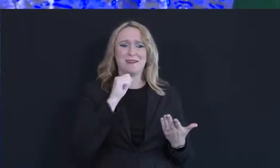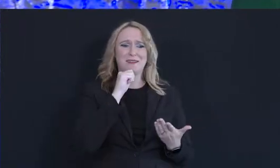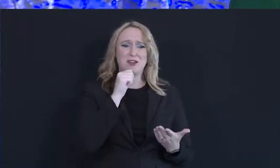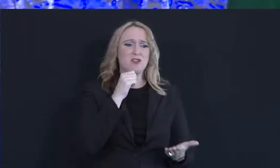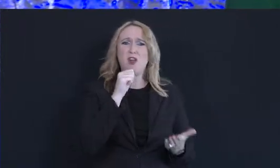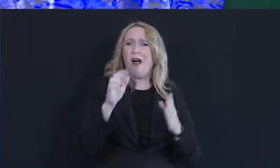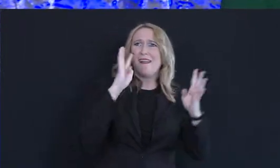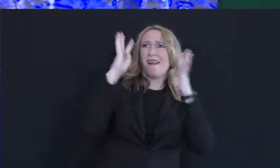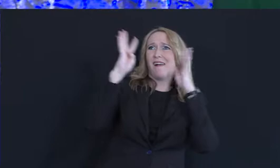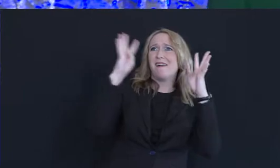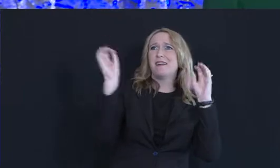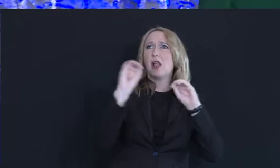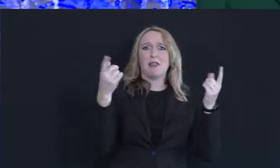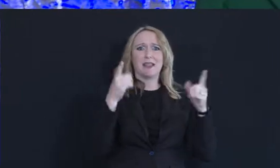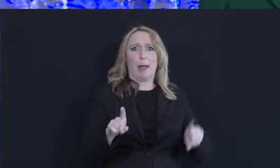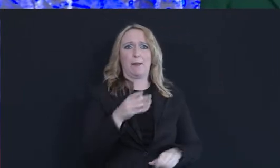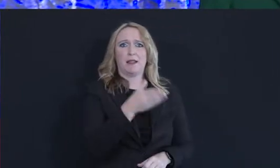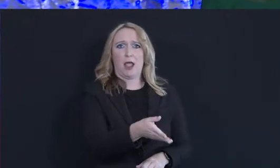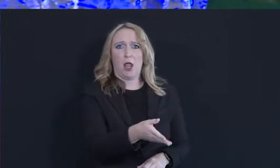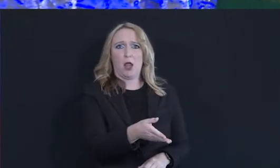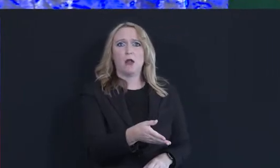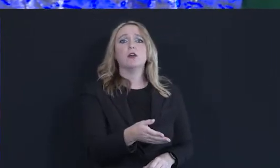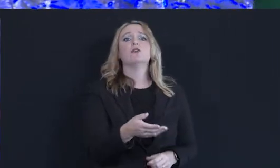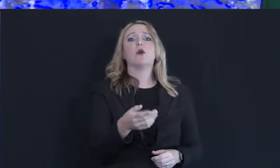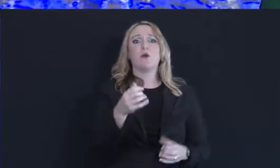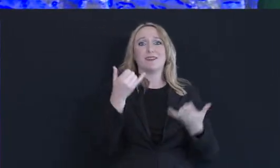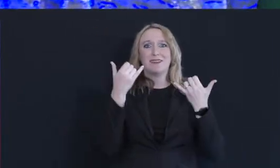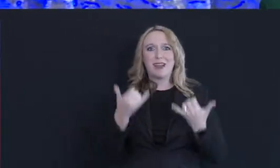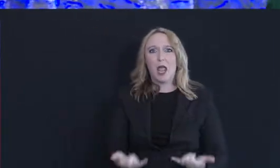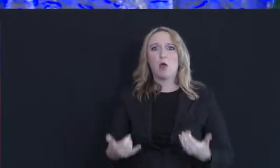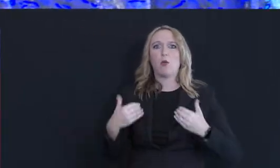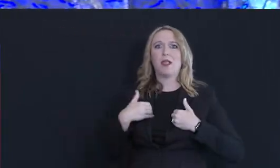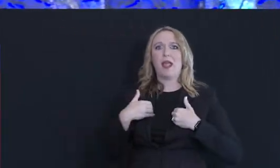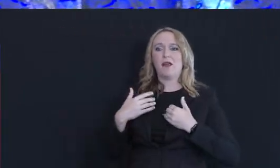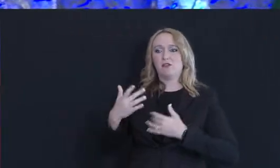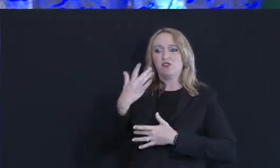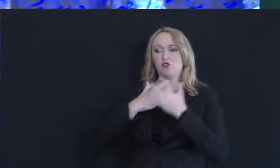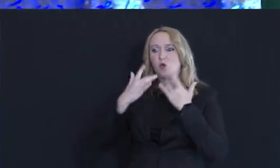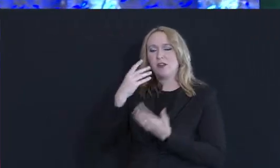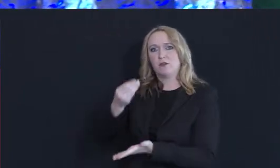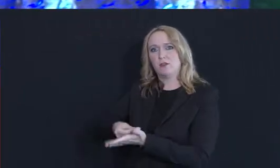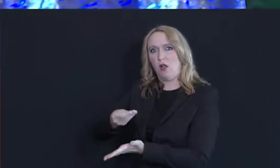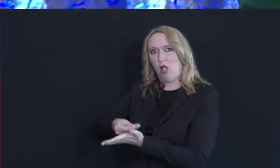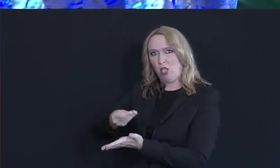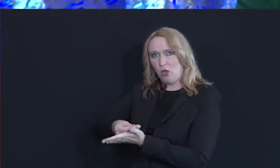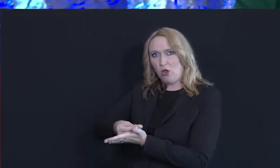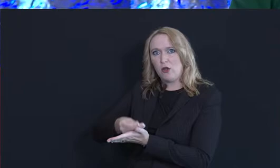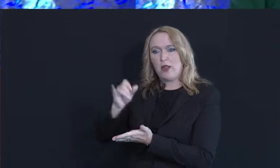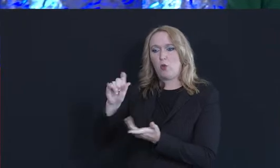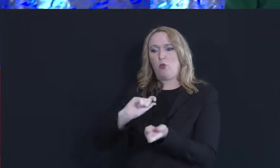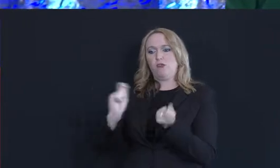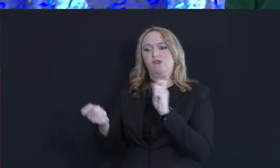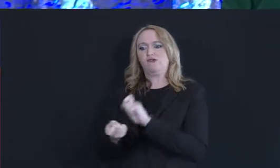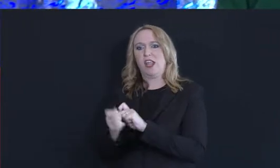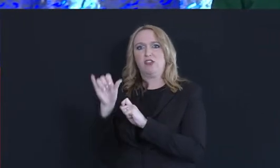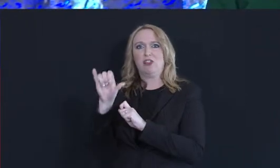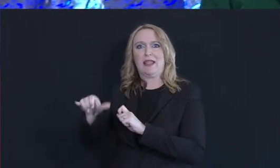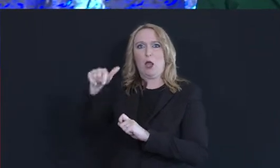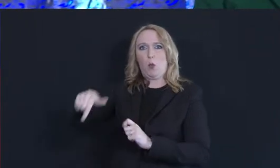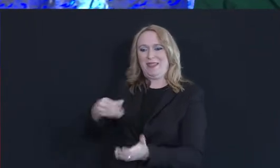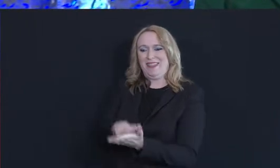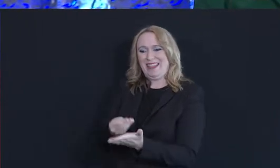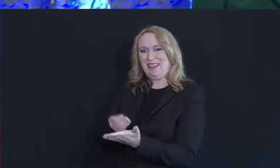team that do incredible work with a shortage of dollars and focus and we're changing that with this budget